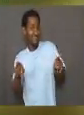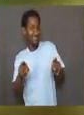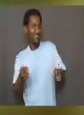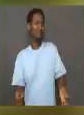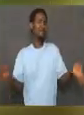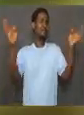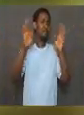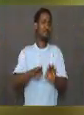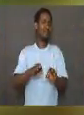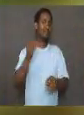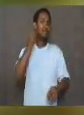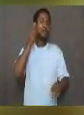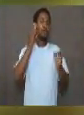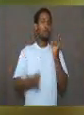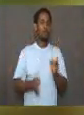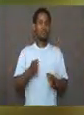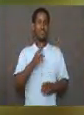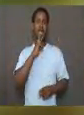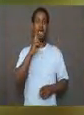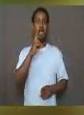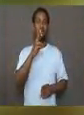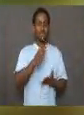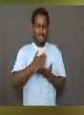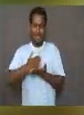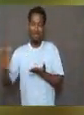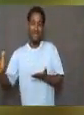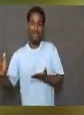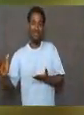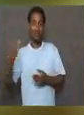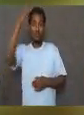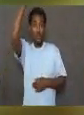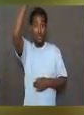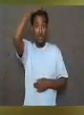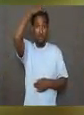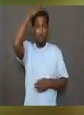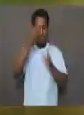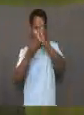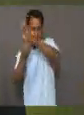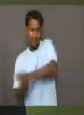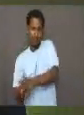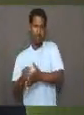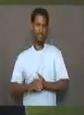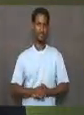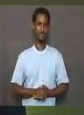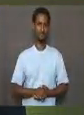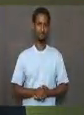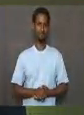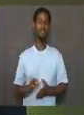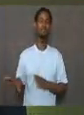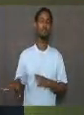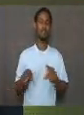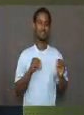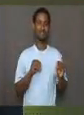important that courts are independent of the government's influence.